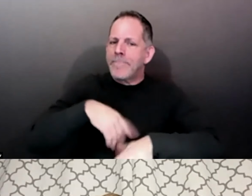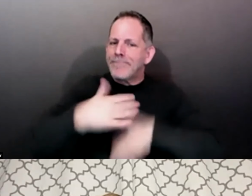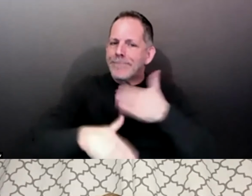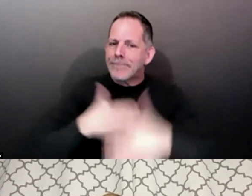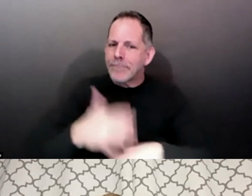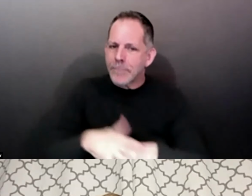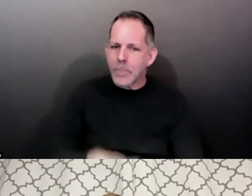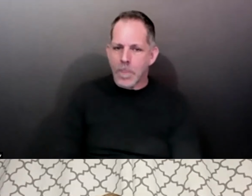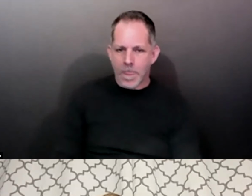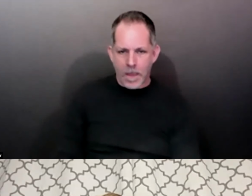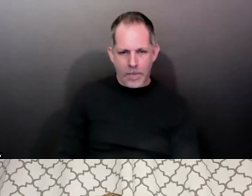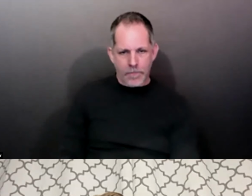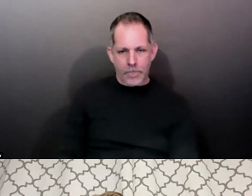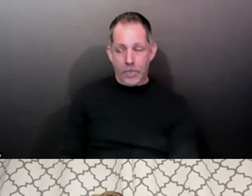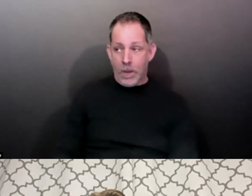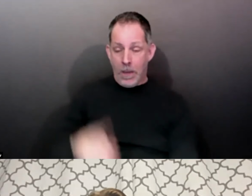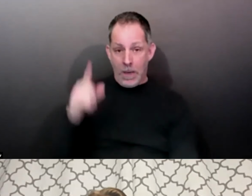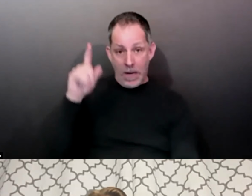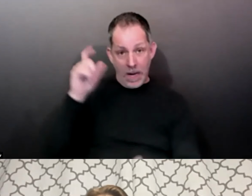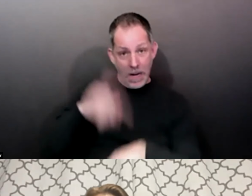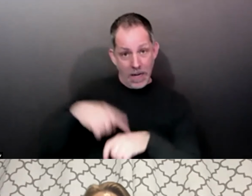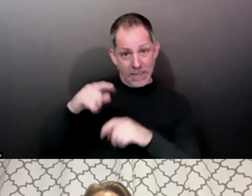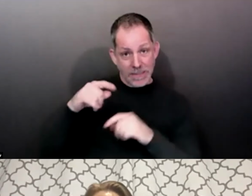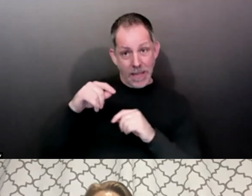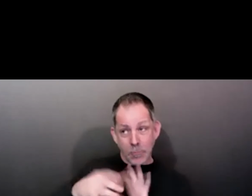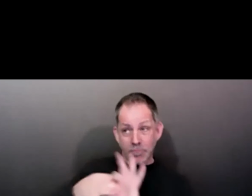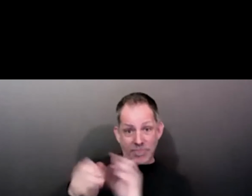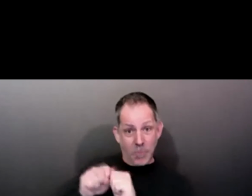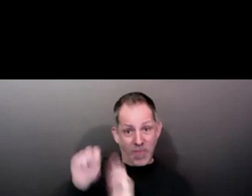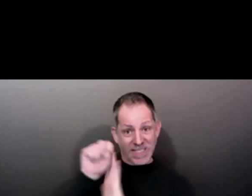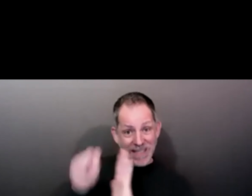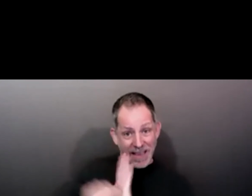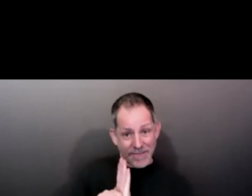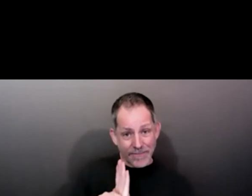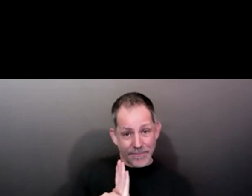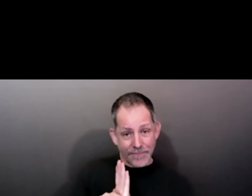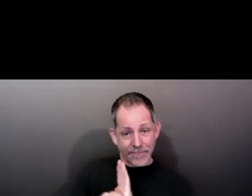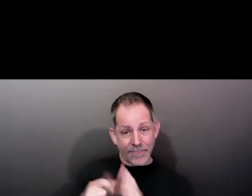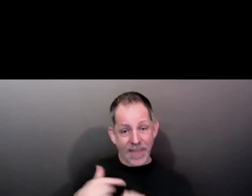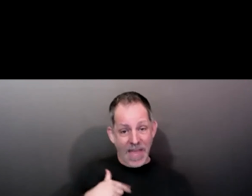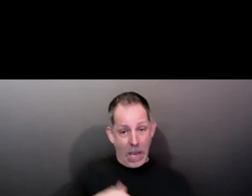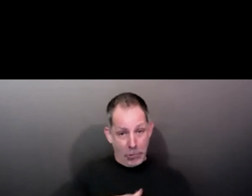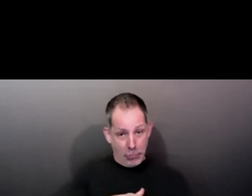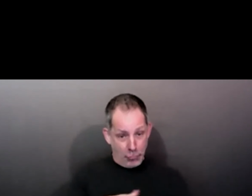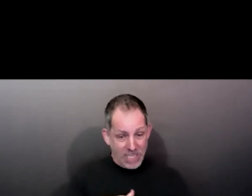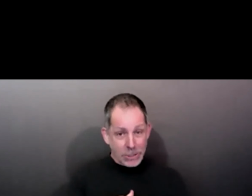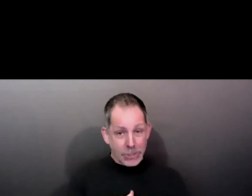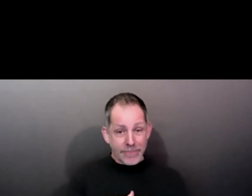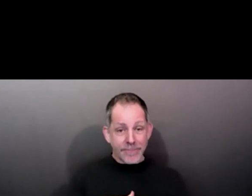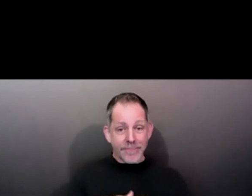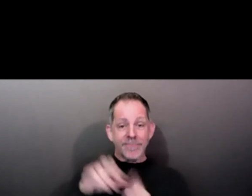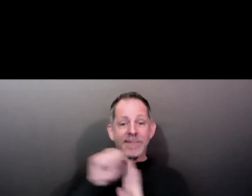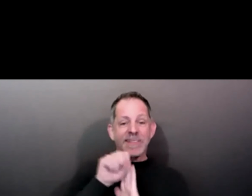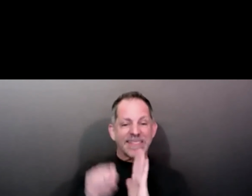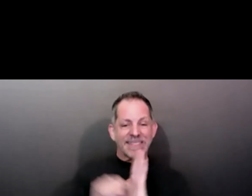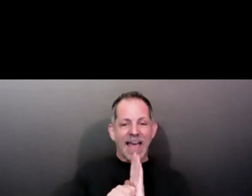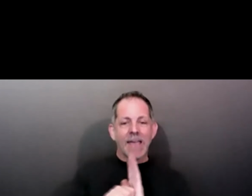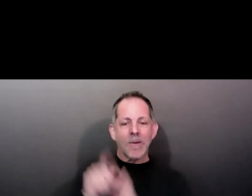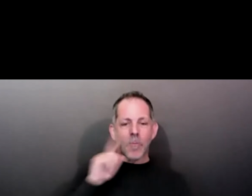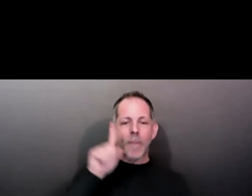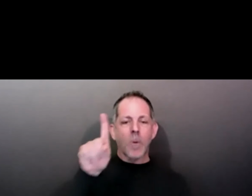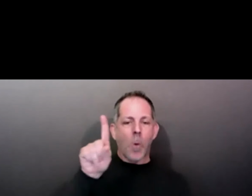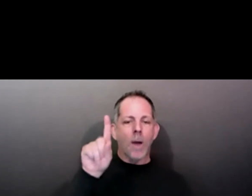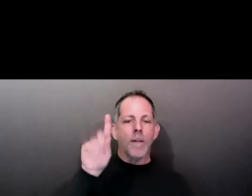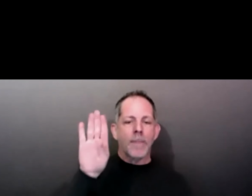we're likely to go either as a region or a state from 1B1 to 1B2. So that will largely be driven by